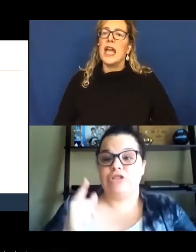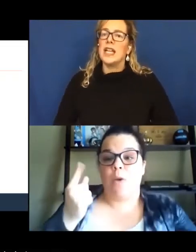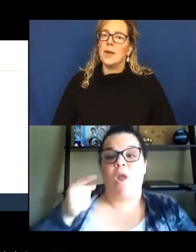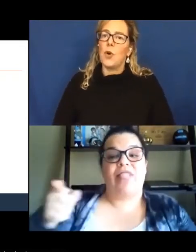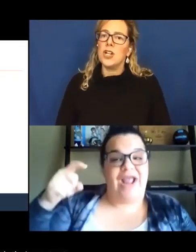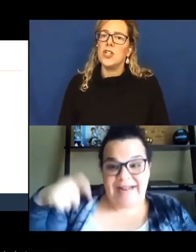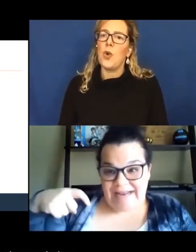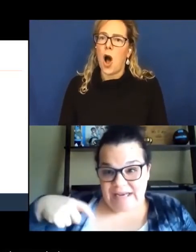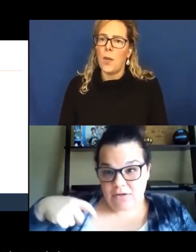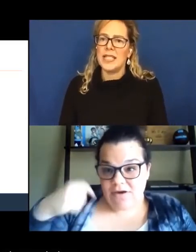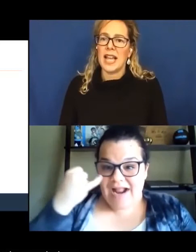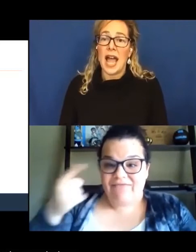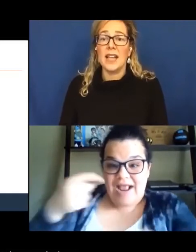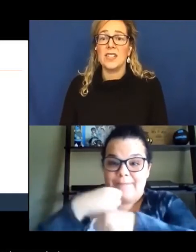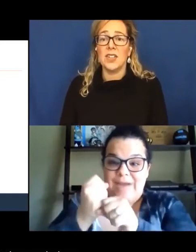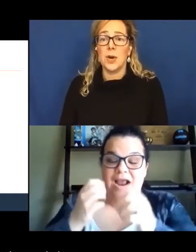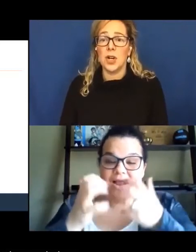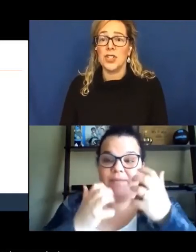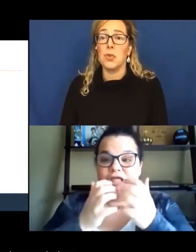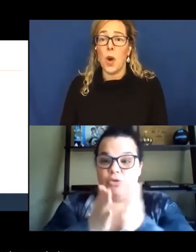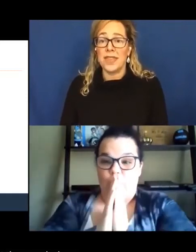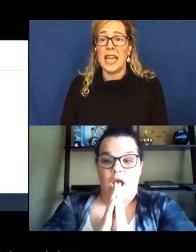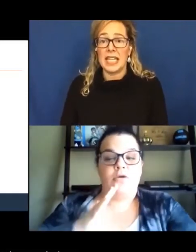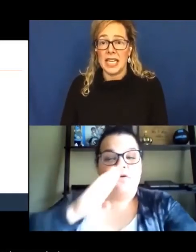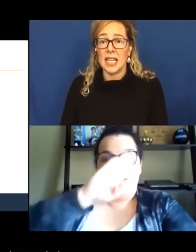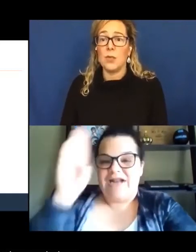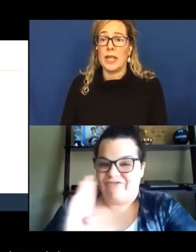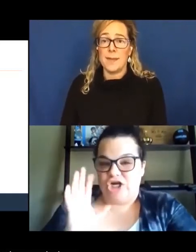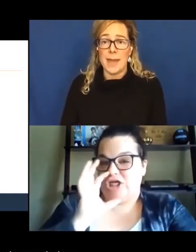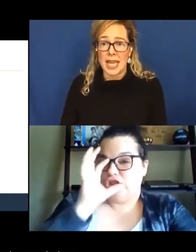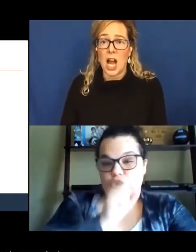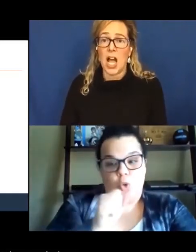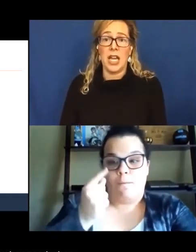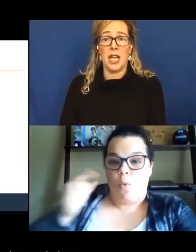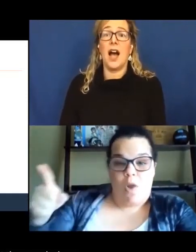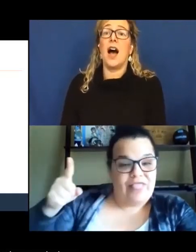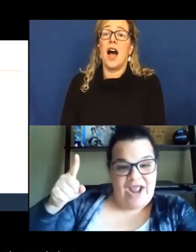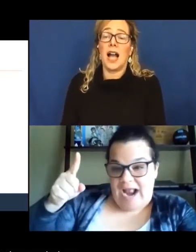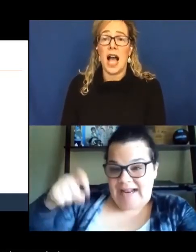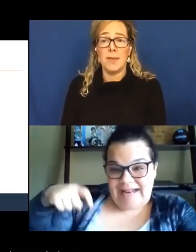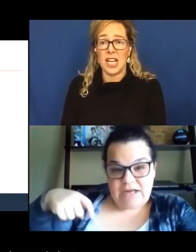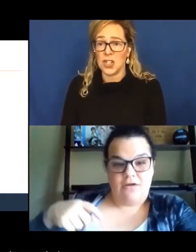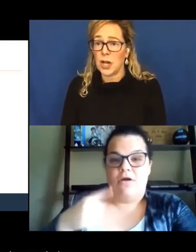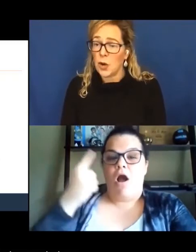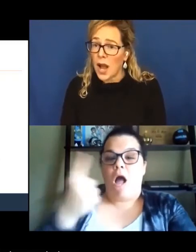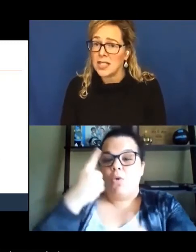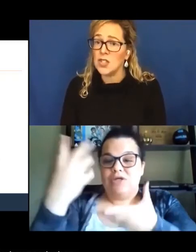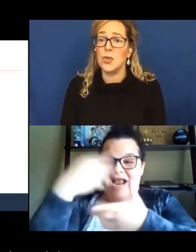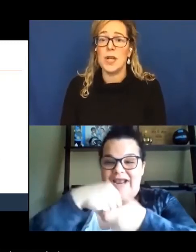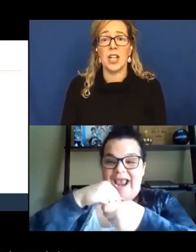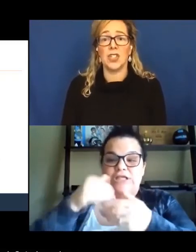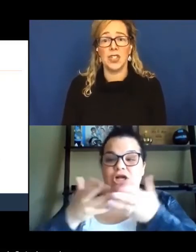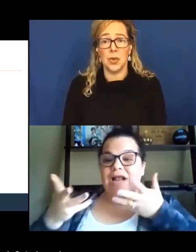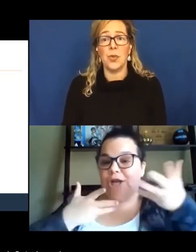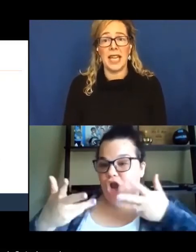phone. It is important to always ask the person what they need when they make an accommodation request.